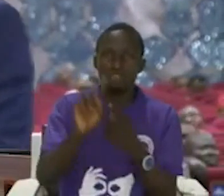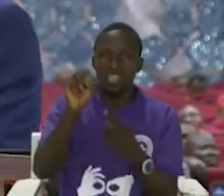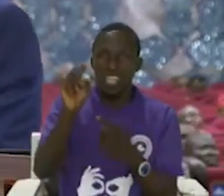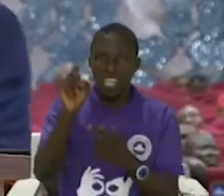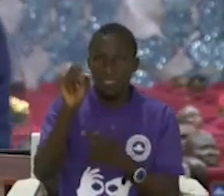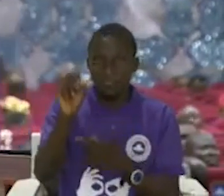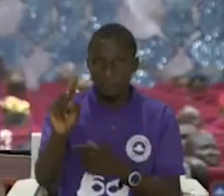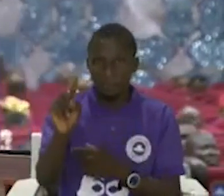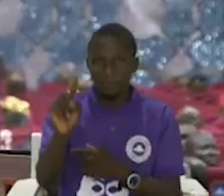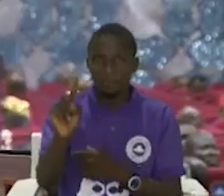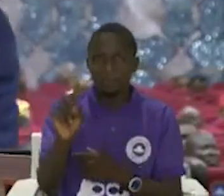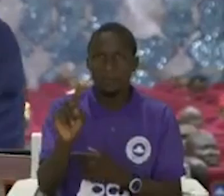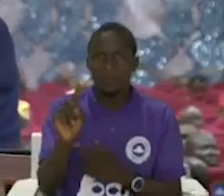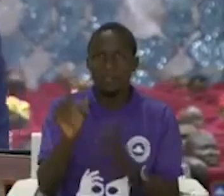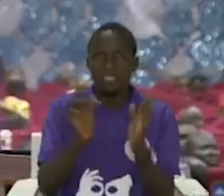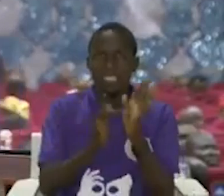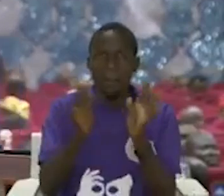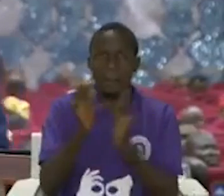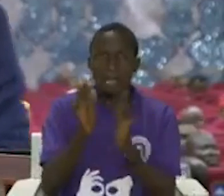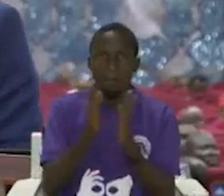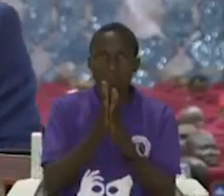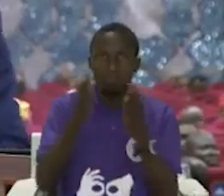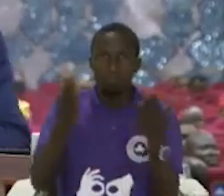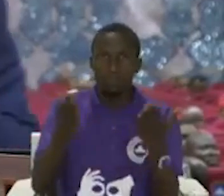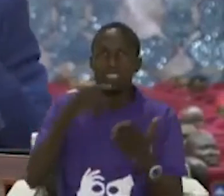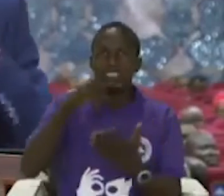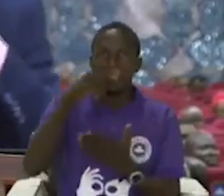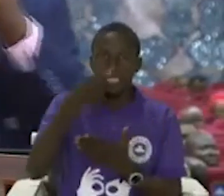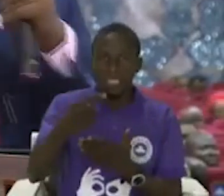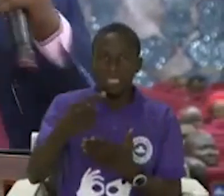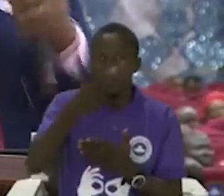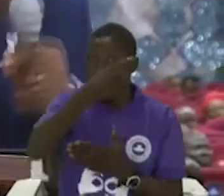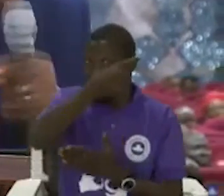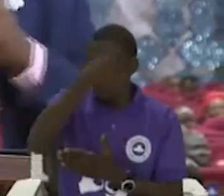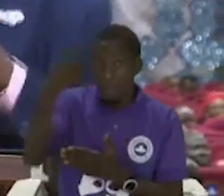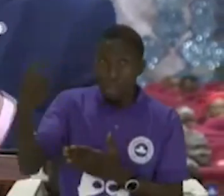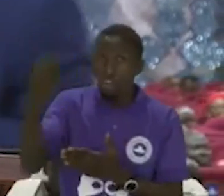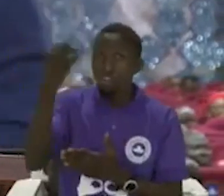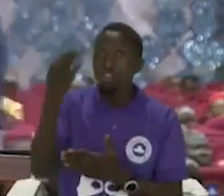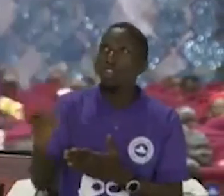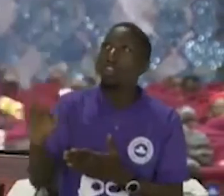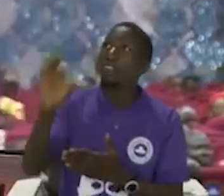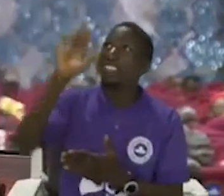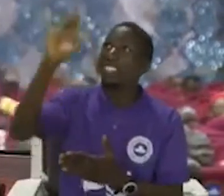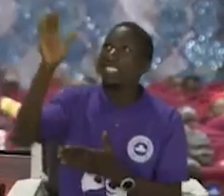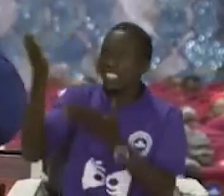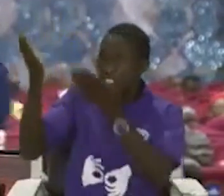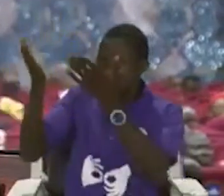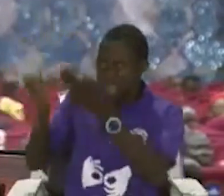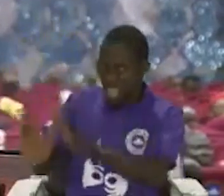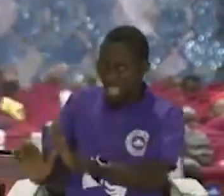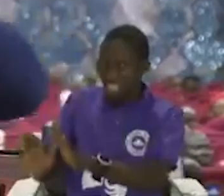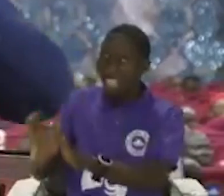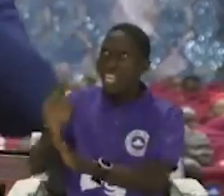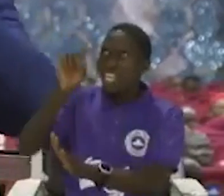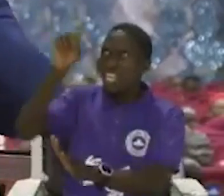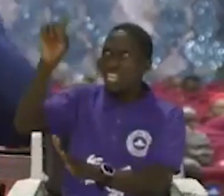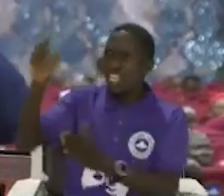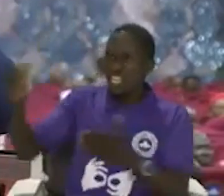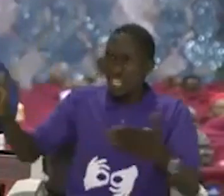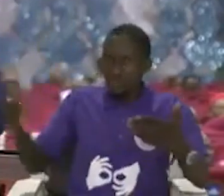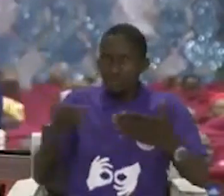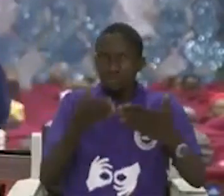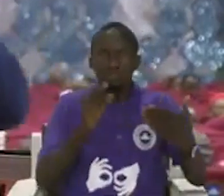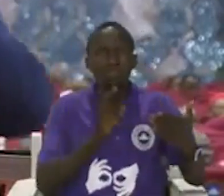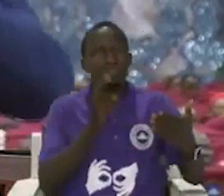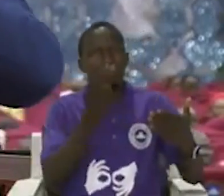Hebrews 2 verse 8 to 11, the Bible says, because of his death, he reintroduced us back to the original